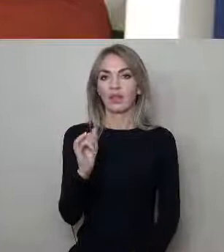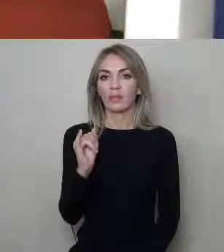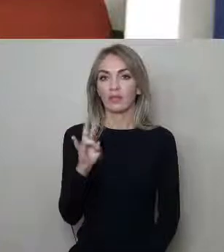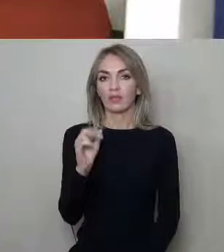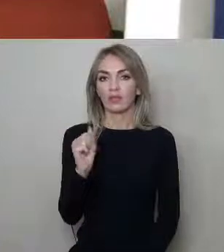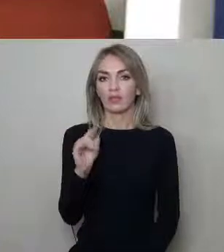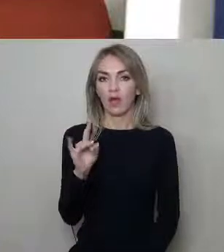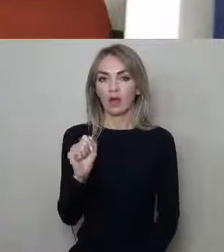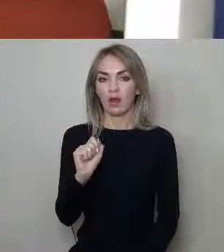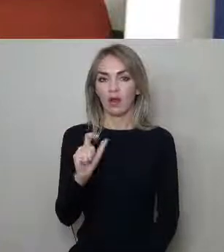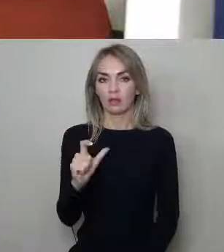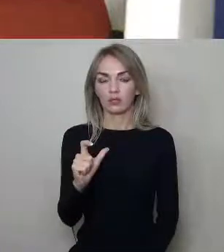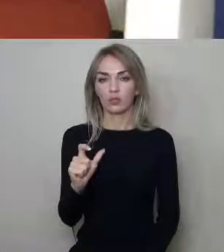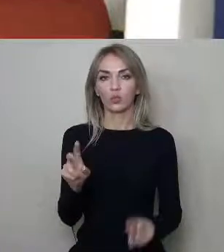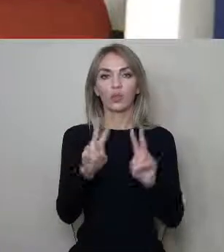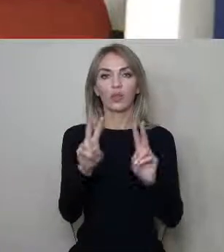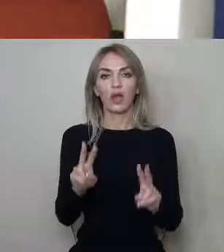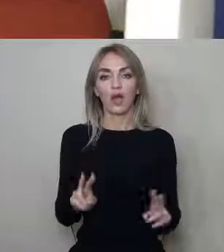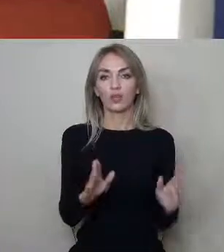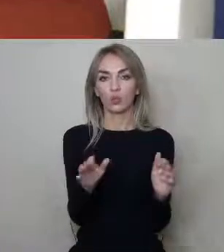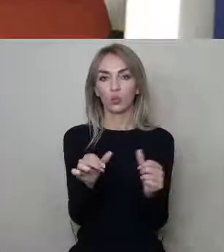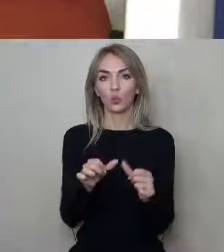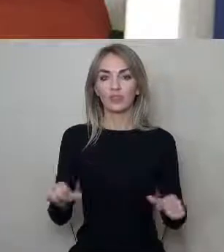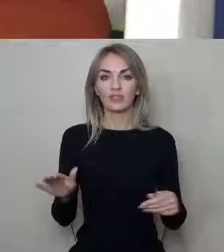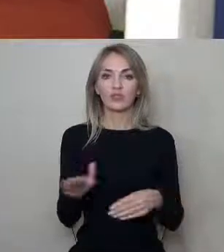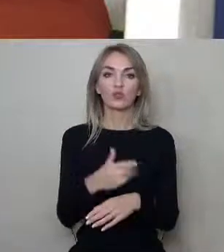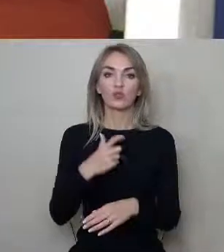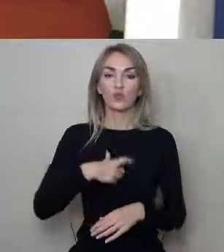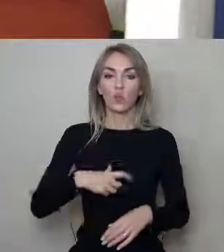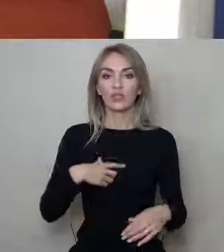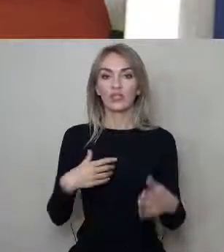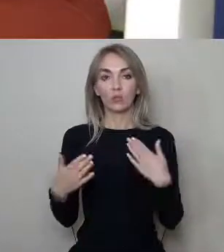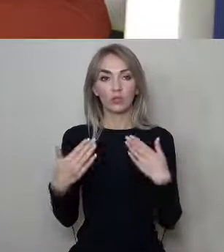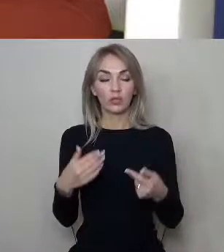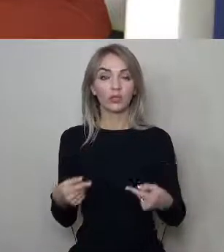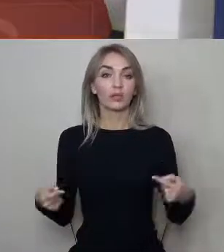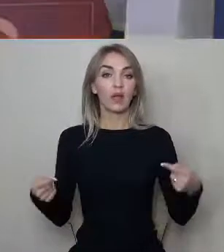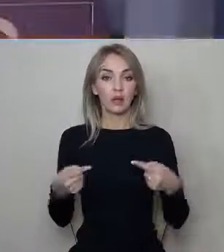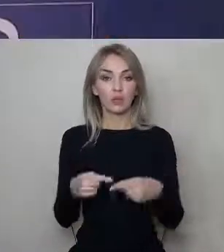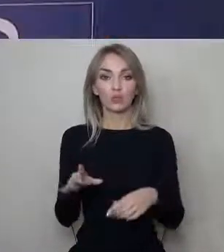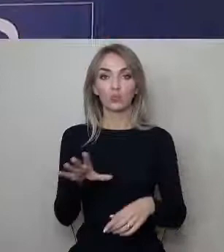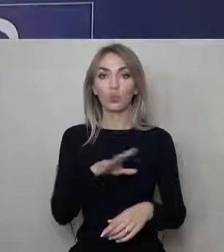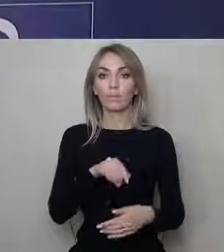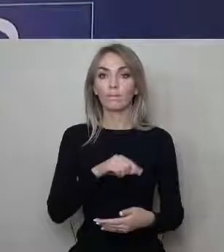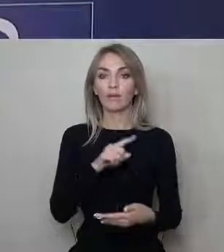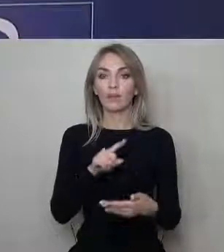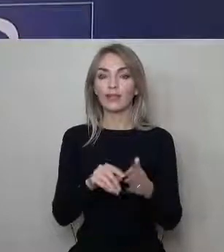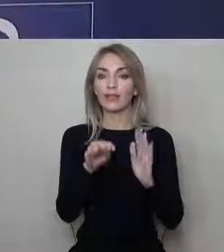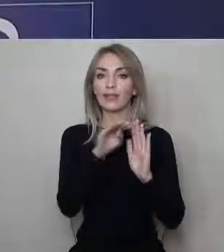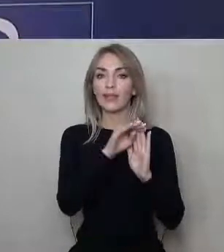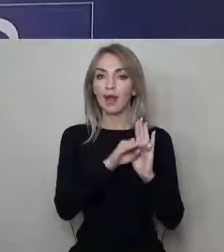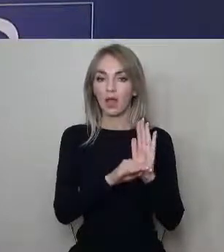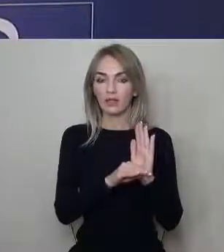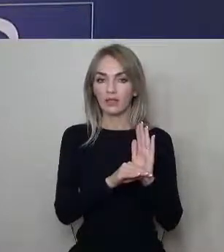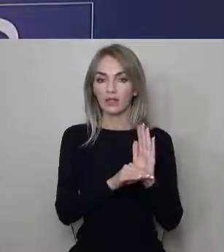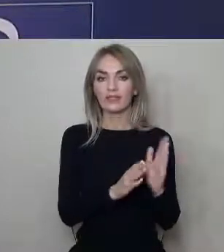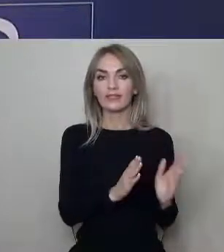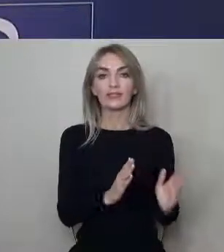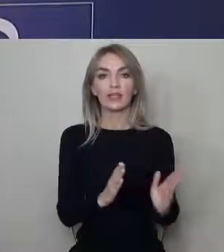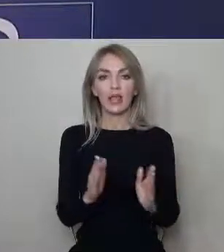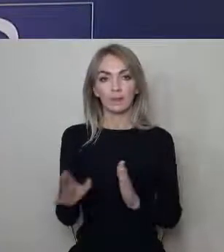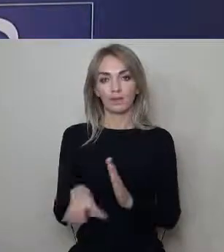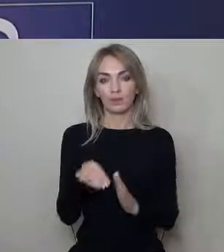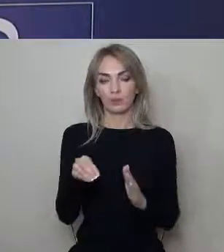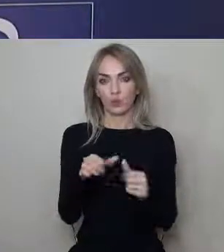we spoke about the system of commissions and their relations, and then we spoke about